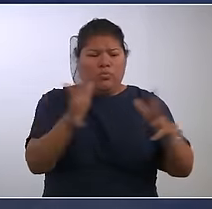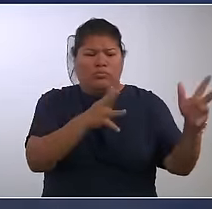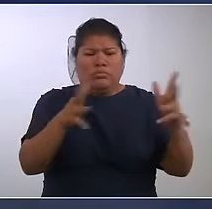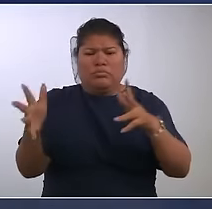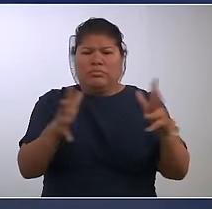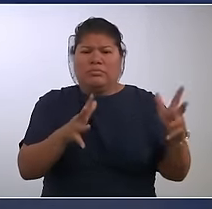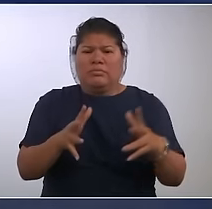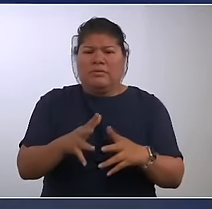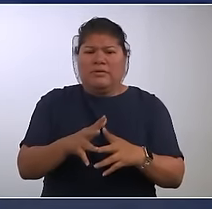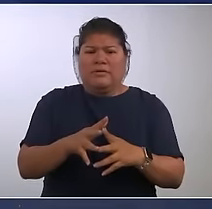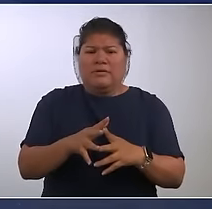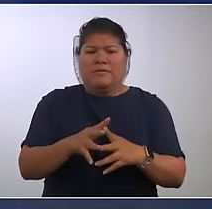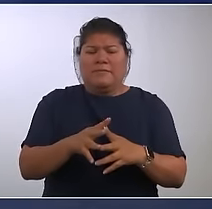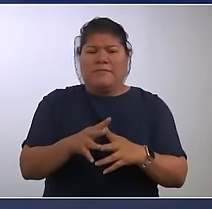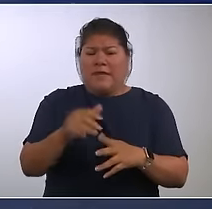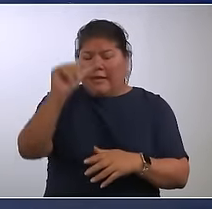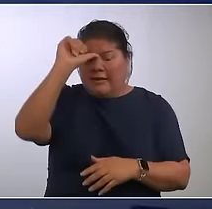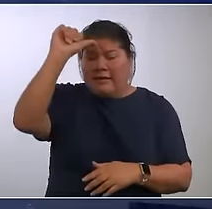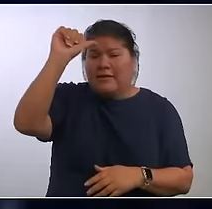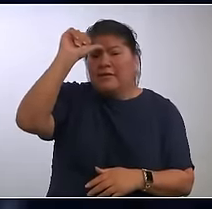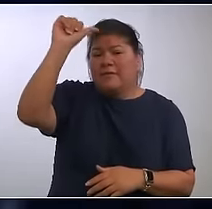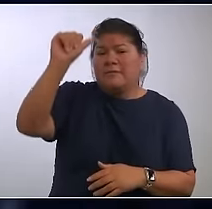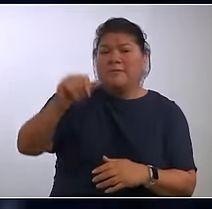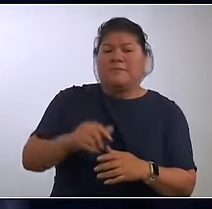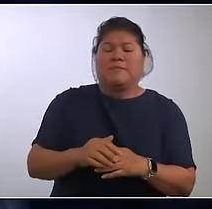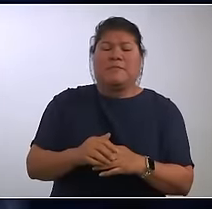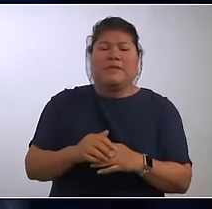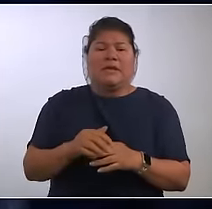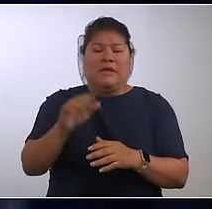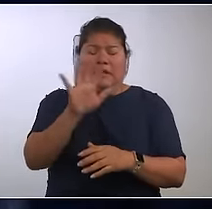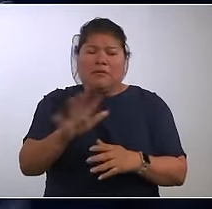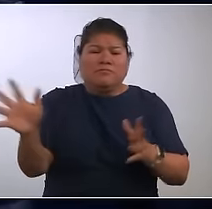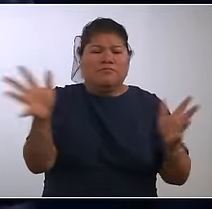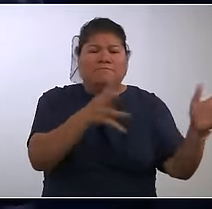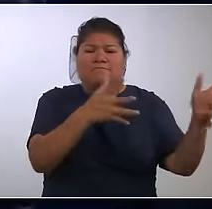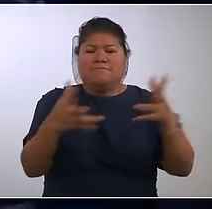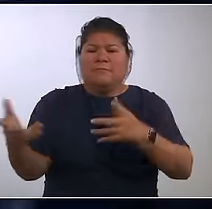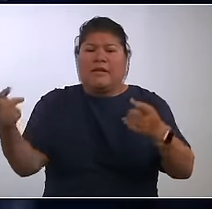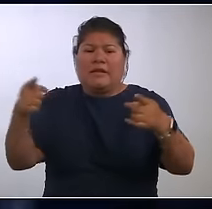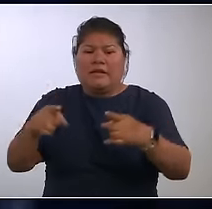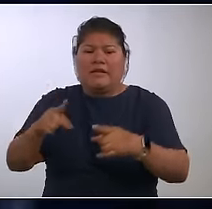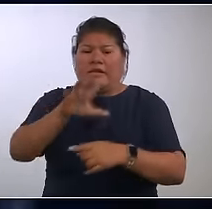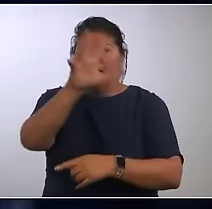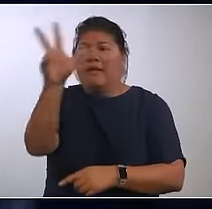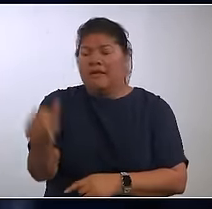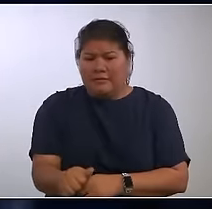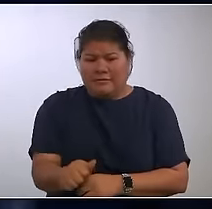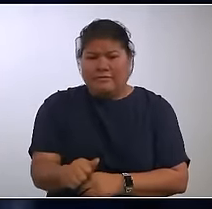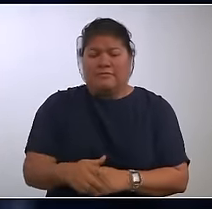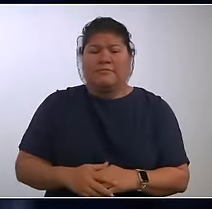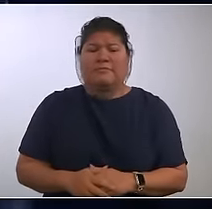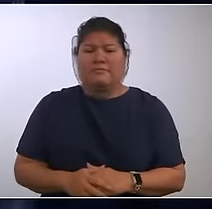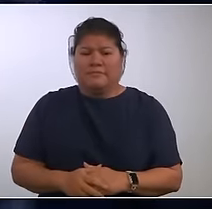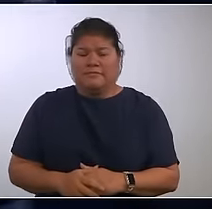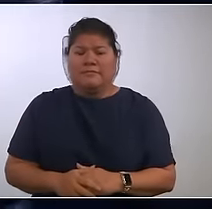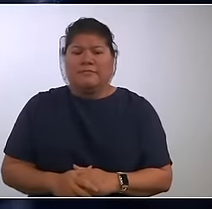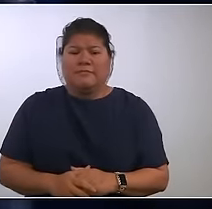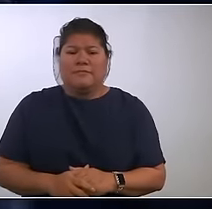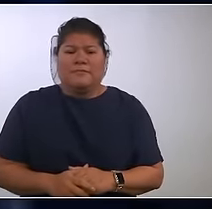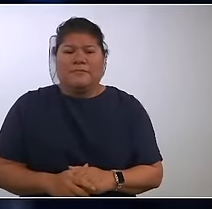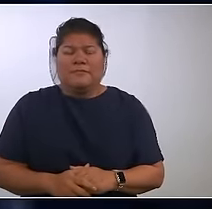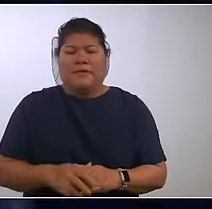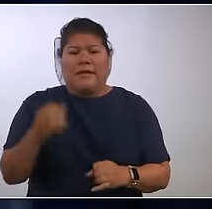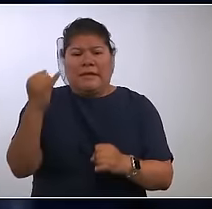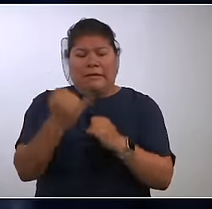están moviendo en la India. In India. Los vientos están moviendo en África. The winds are moving in Africa. En